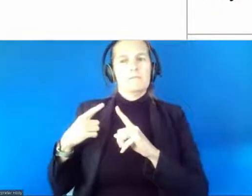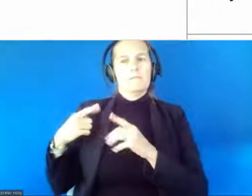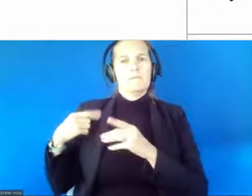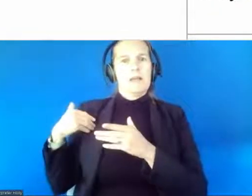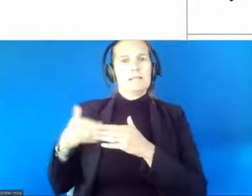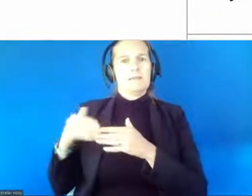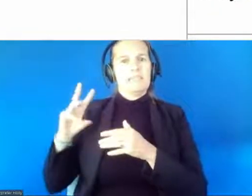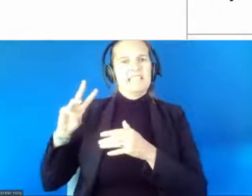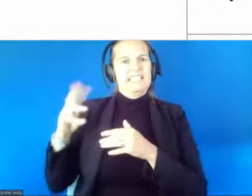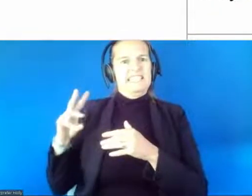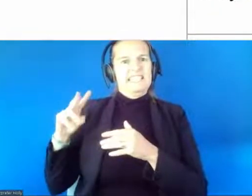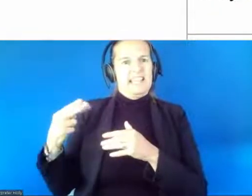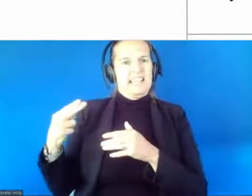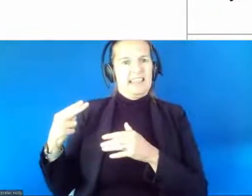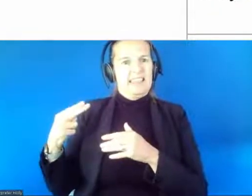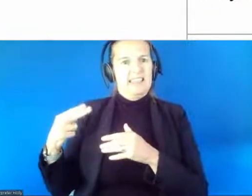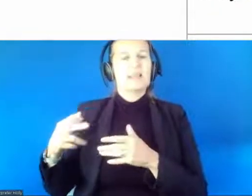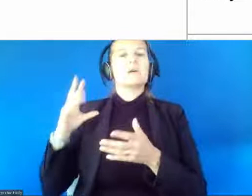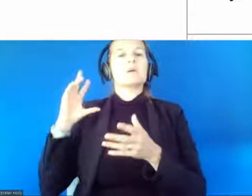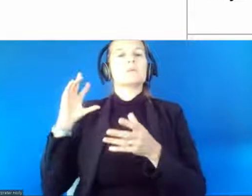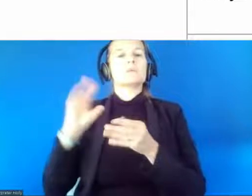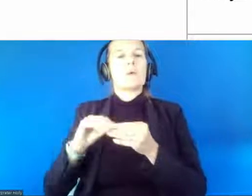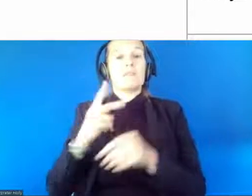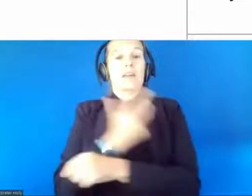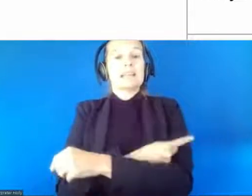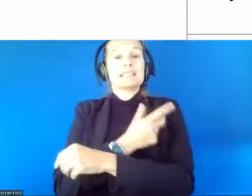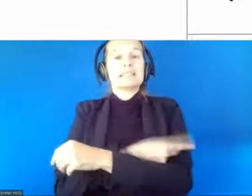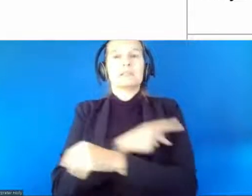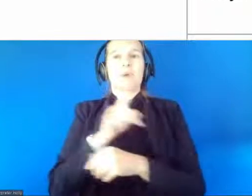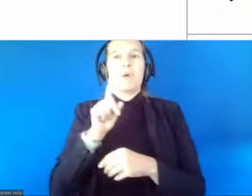our total vaccinations in the county were